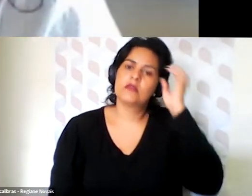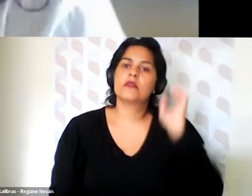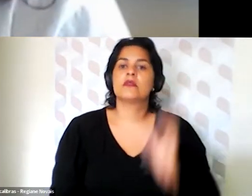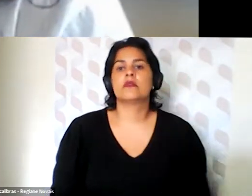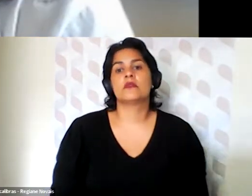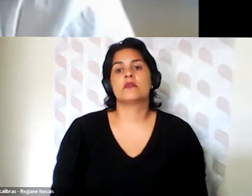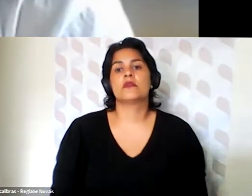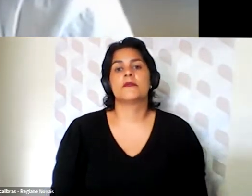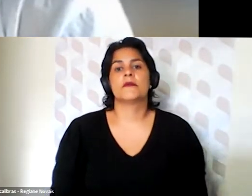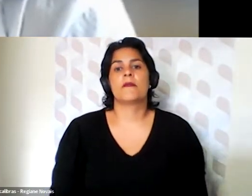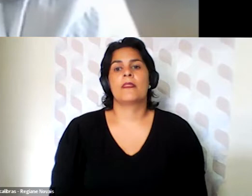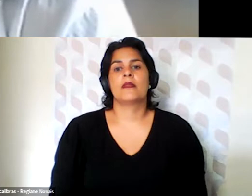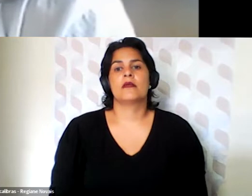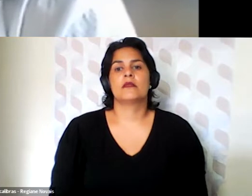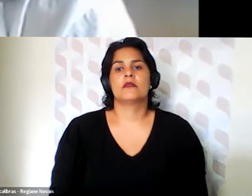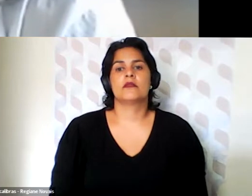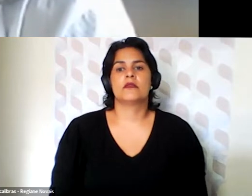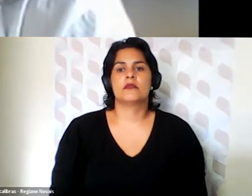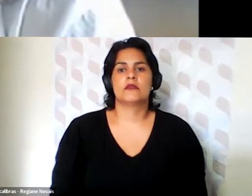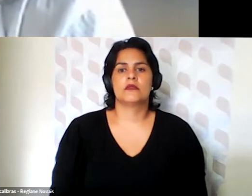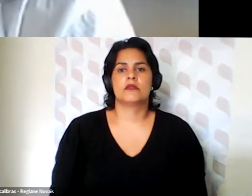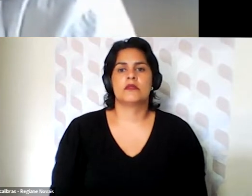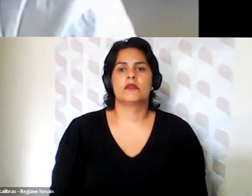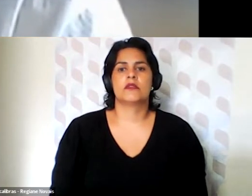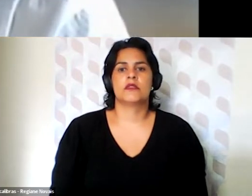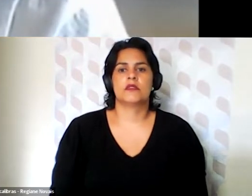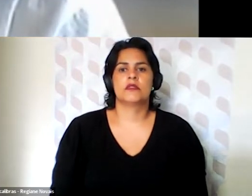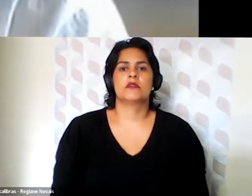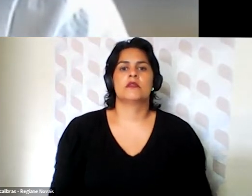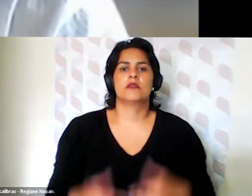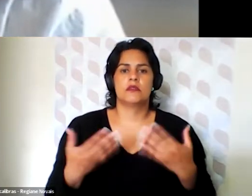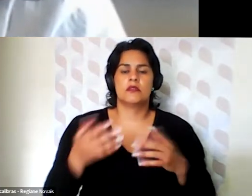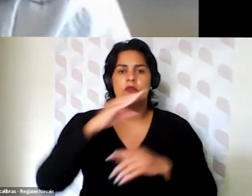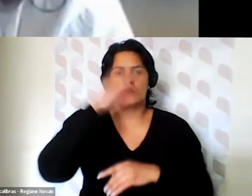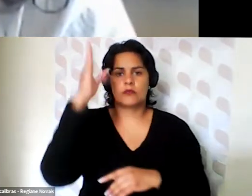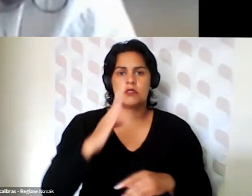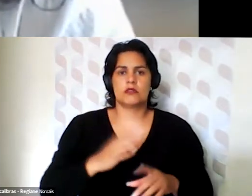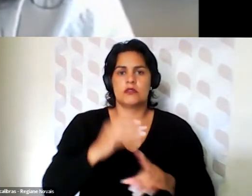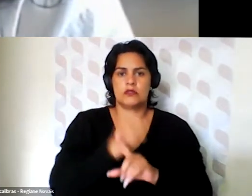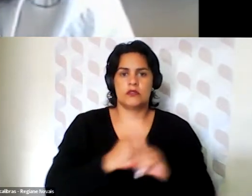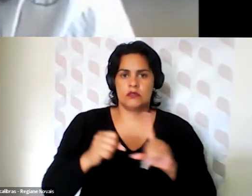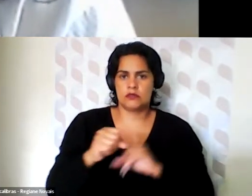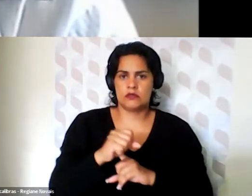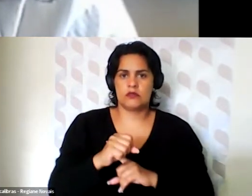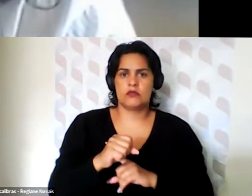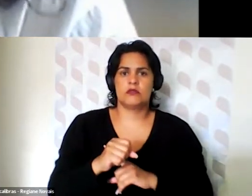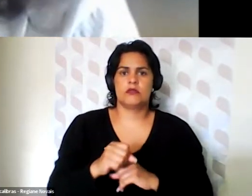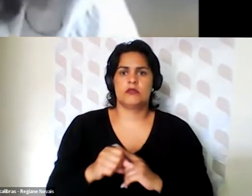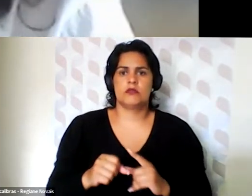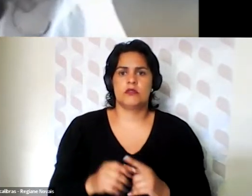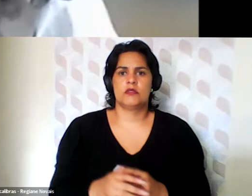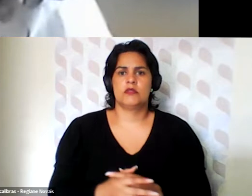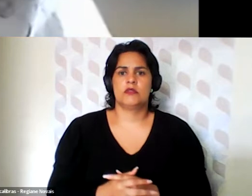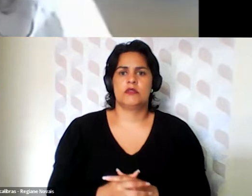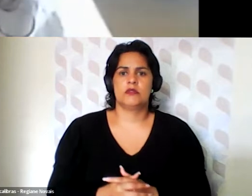and many of these organizations globally have participated in our seminars. So regarding